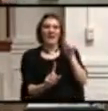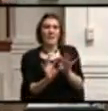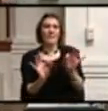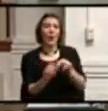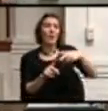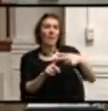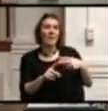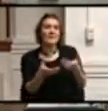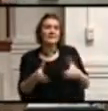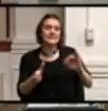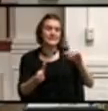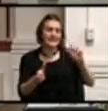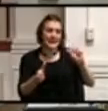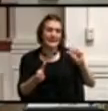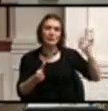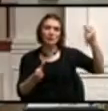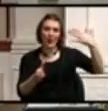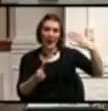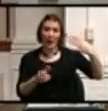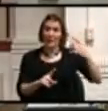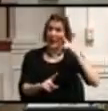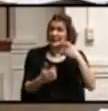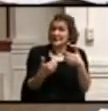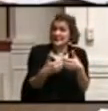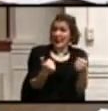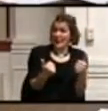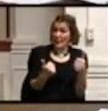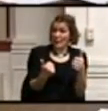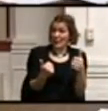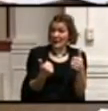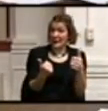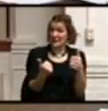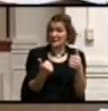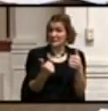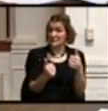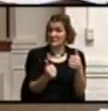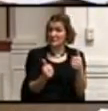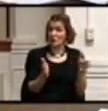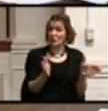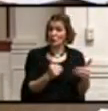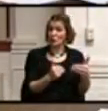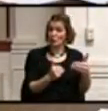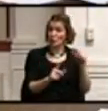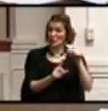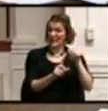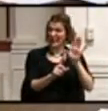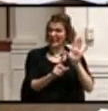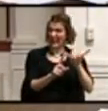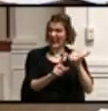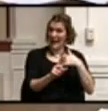biggest thing. So that has its own holding tank and its own plumbing for the contamination?